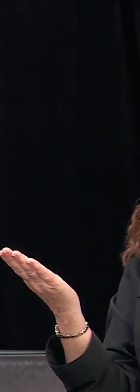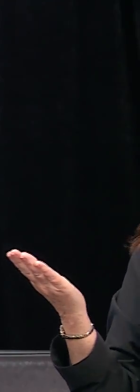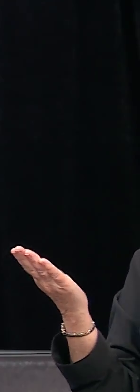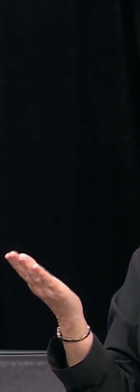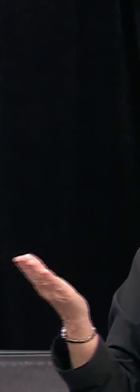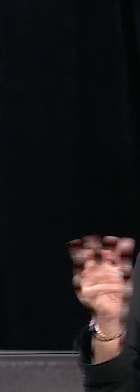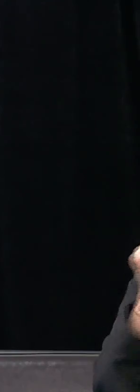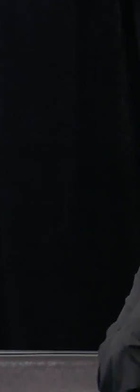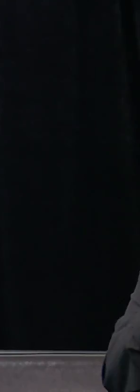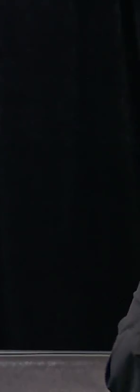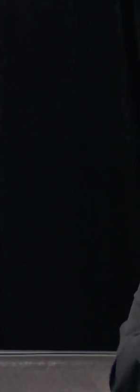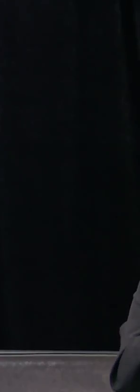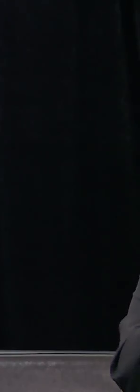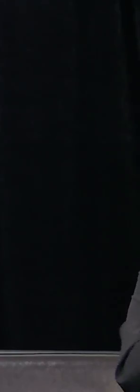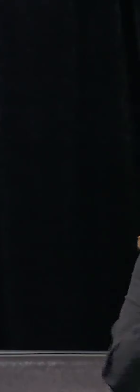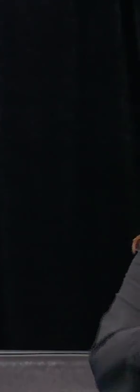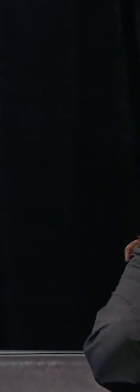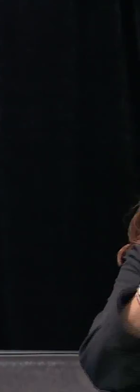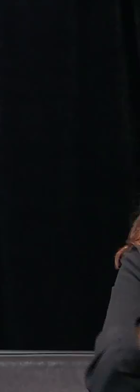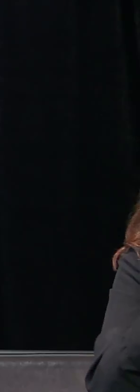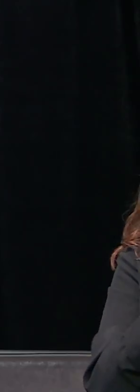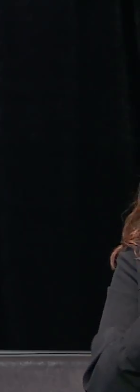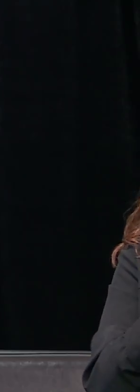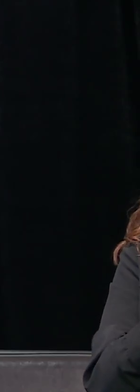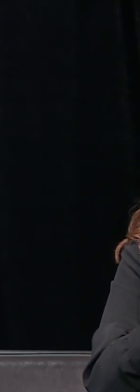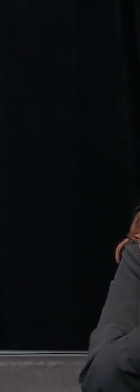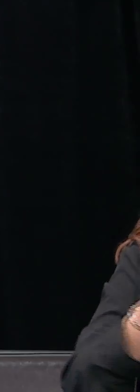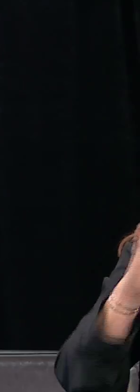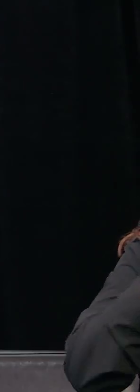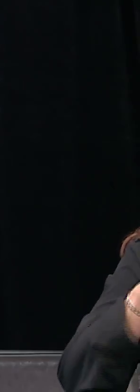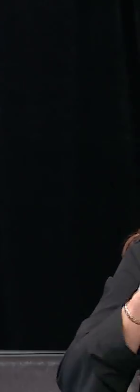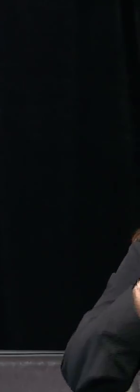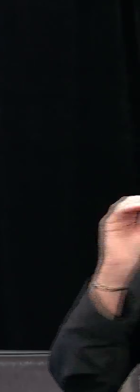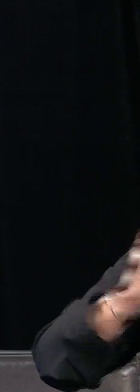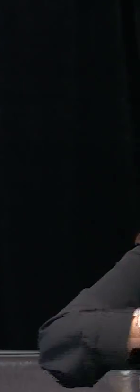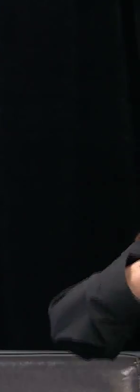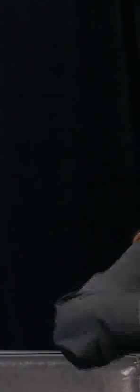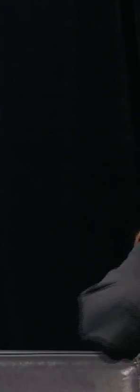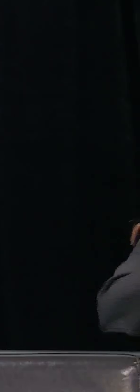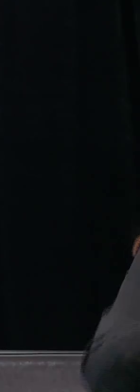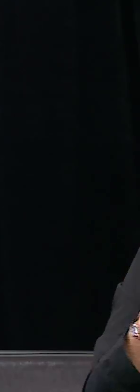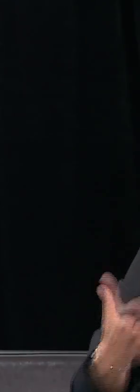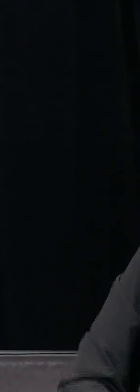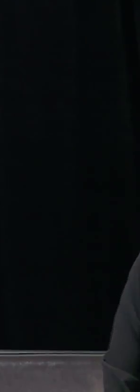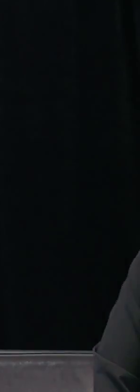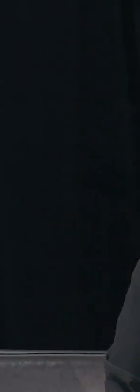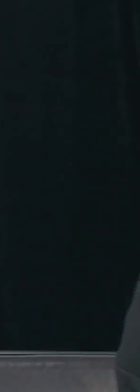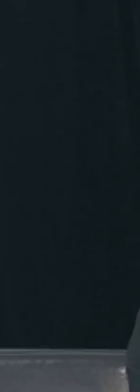doing, helping the world communicate beyond any barrier. Thank you.